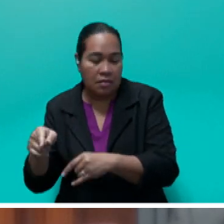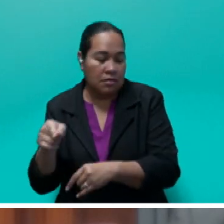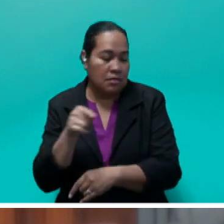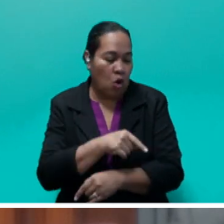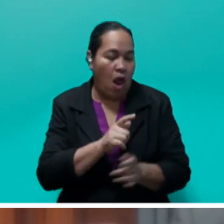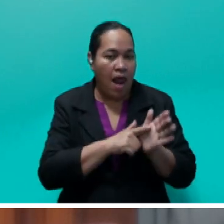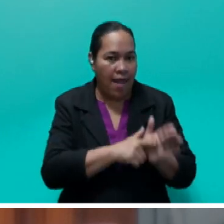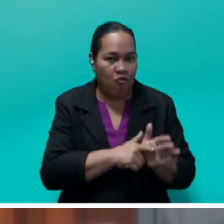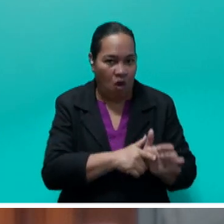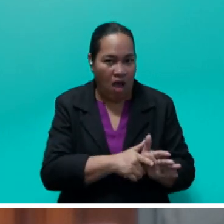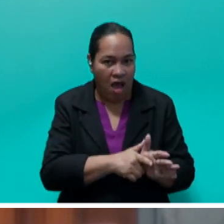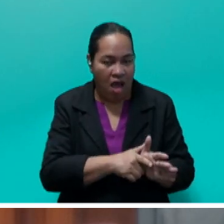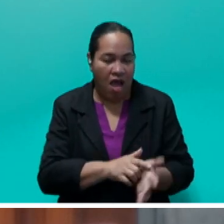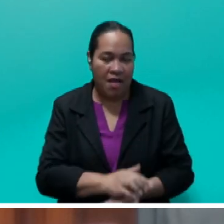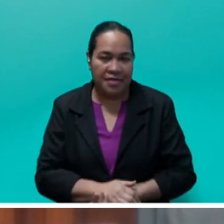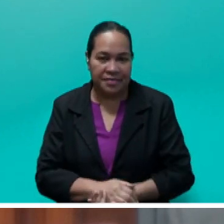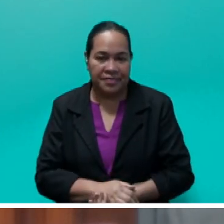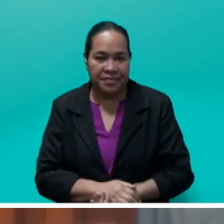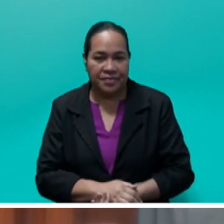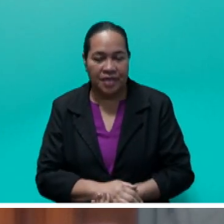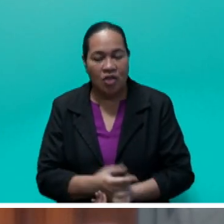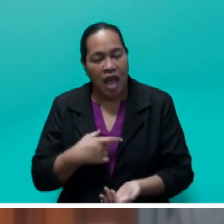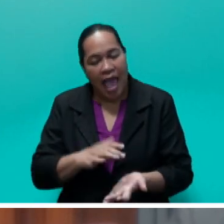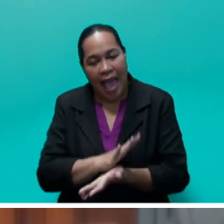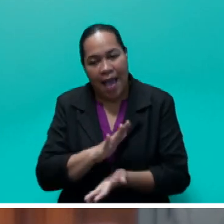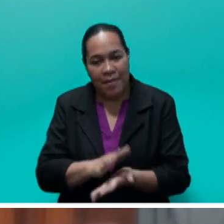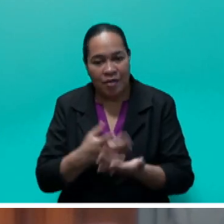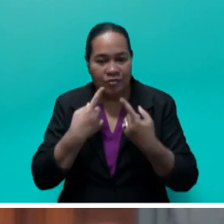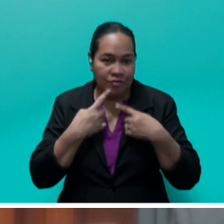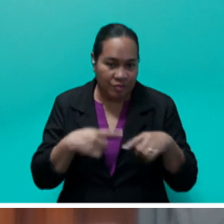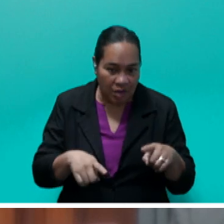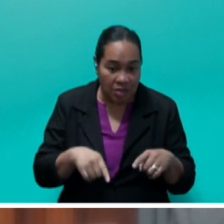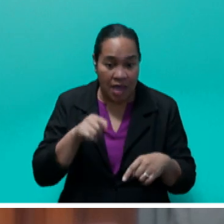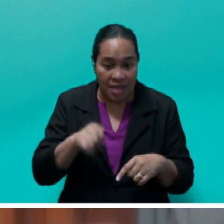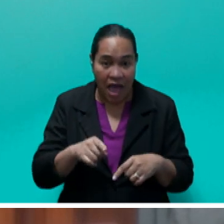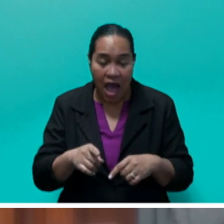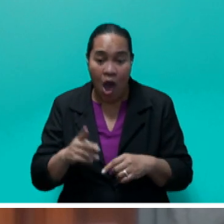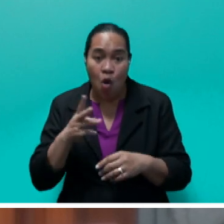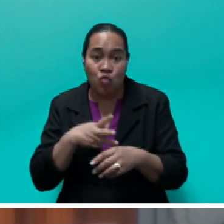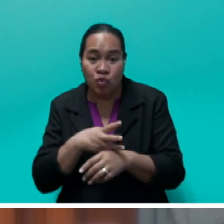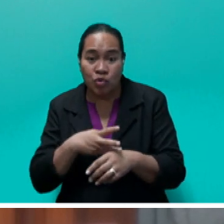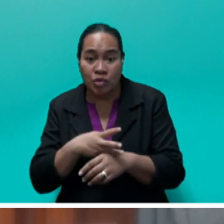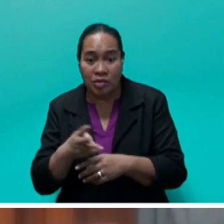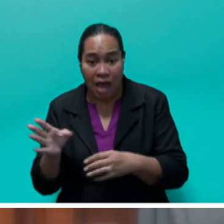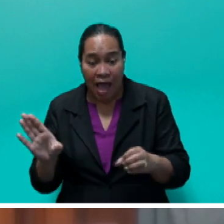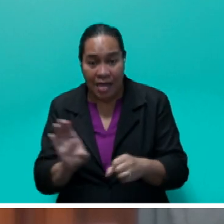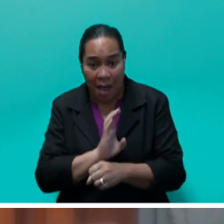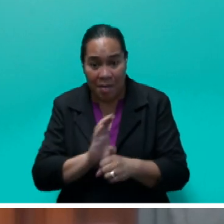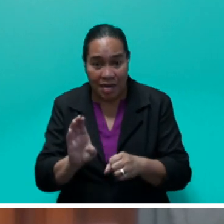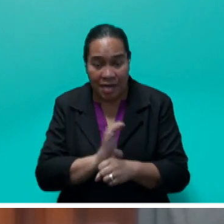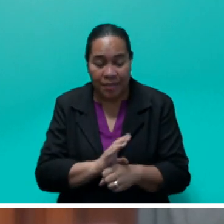Mr. Speaker, sir, I am pleased to report that the logging companies, Drelanga Holdings